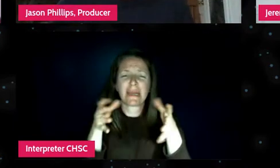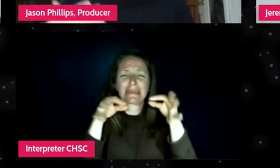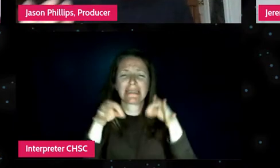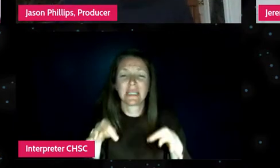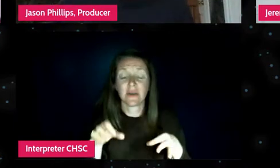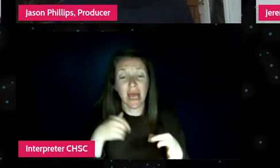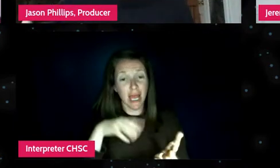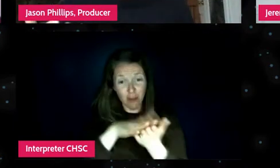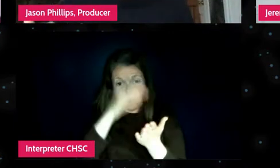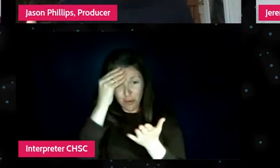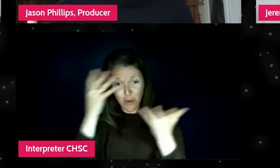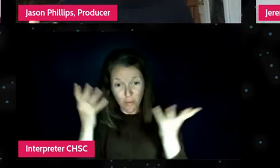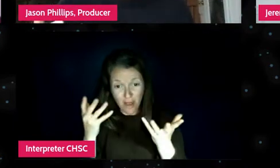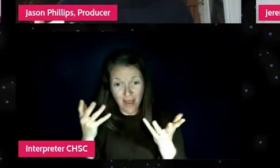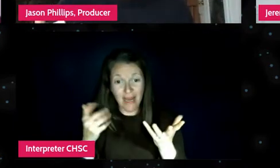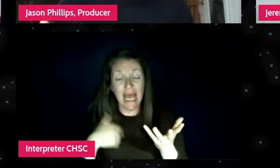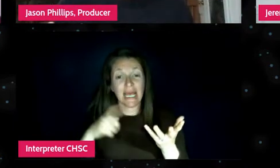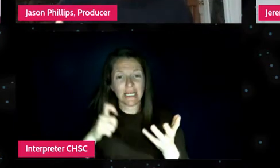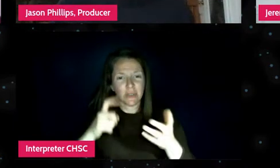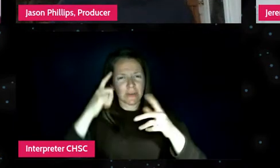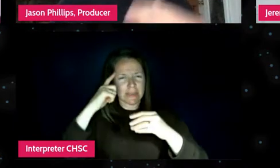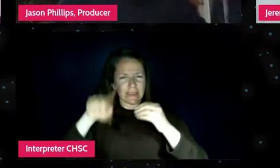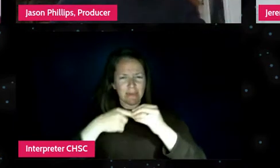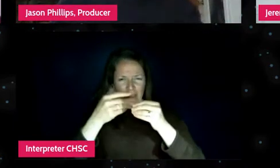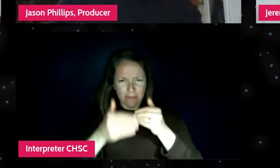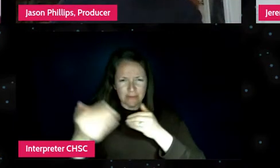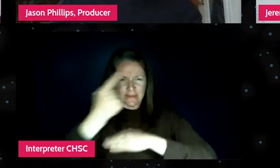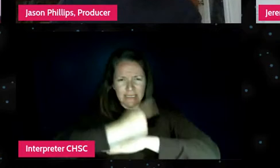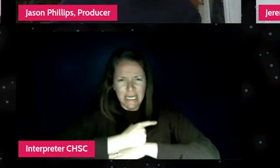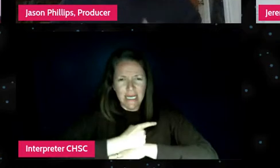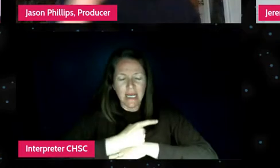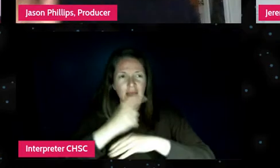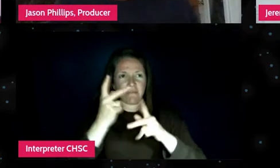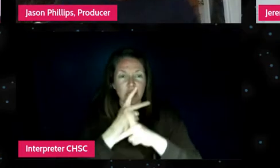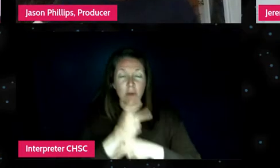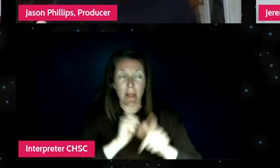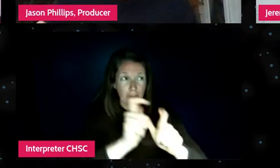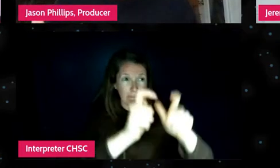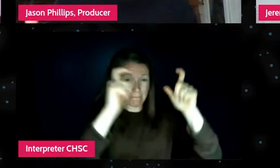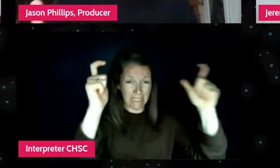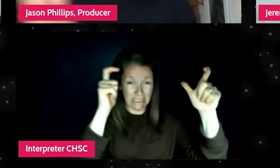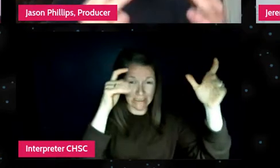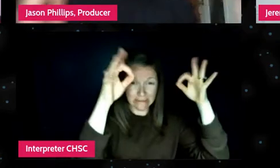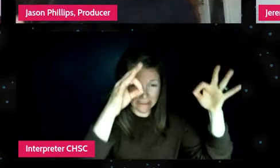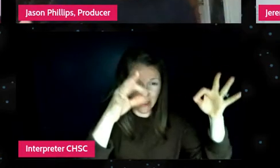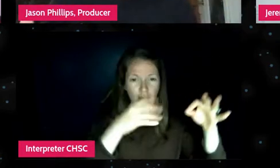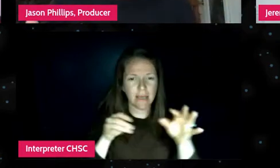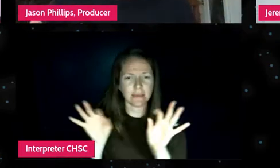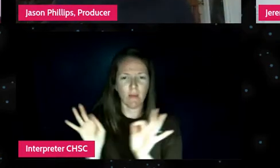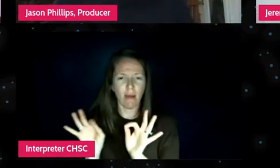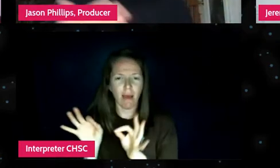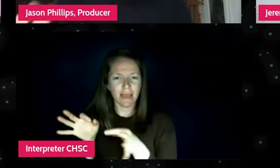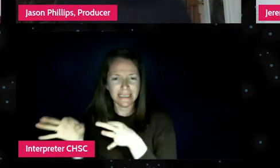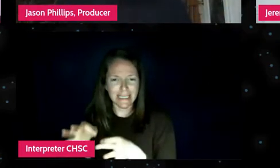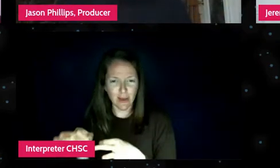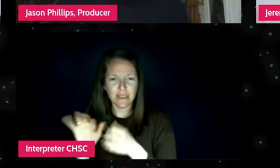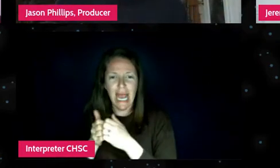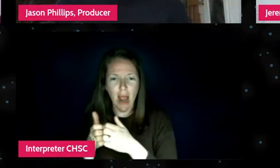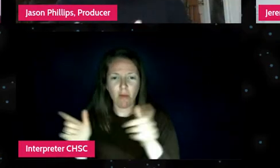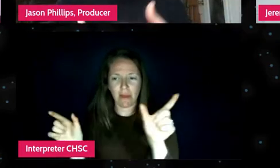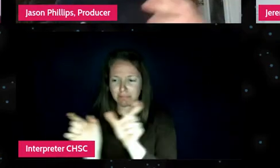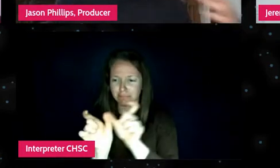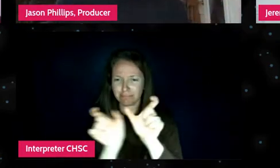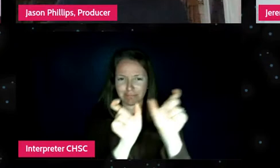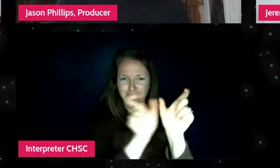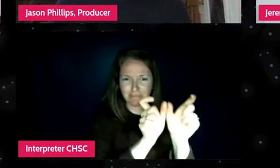me was, when I approach a day, I need to be thinking through the macro level details and the micro level details, and how do those interact? Because ultimately what it